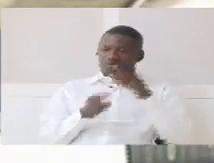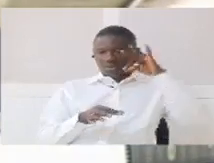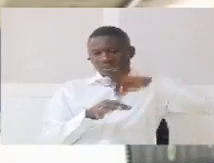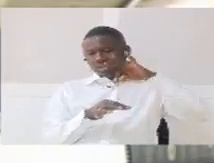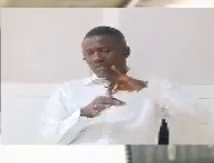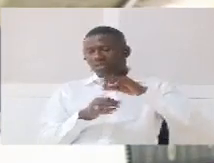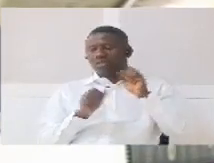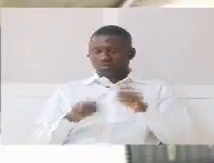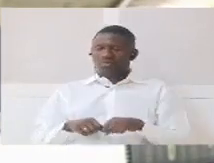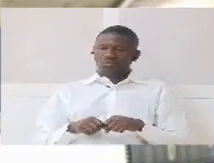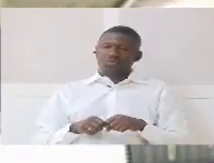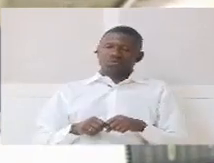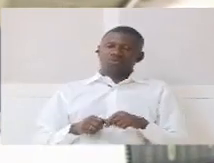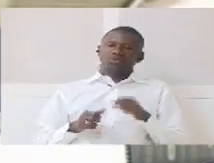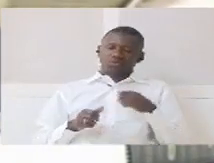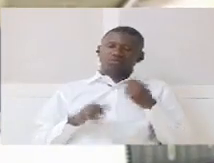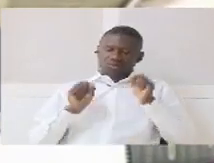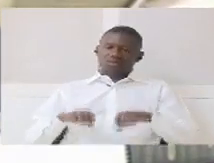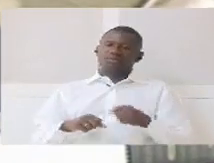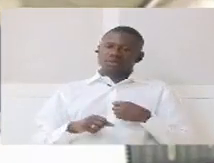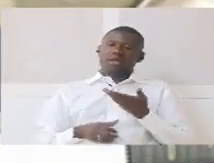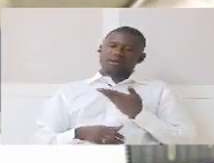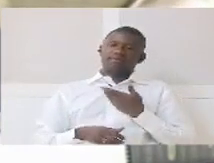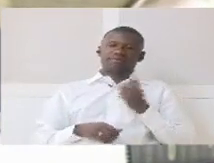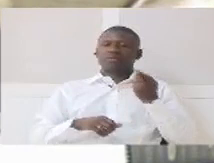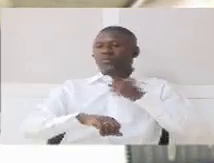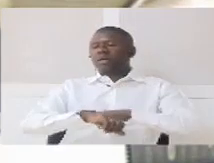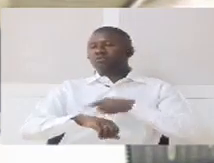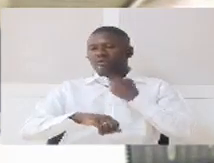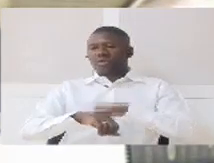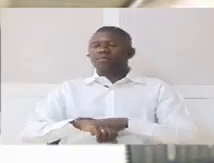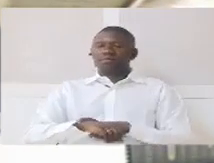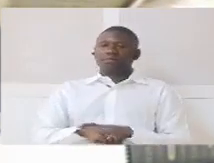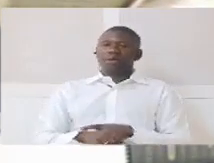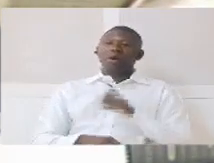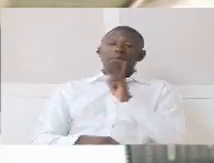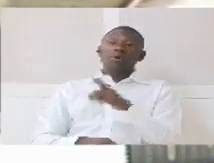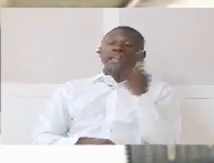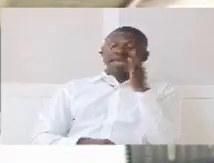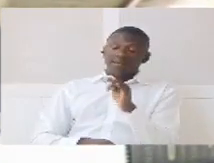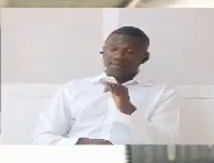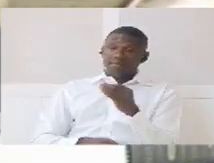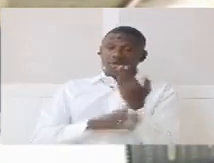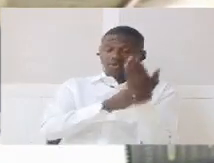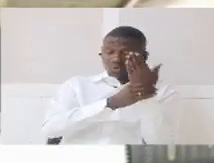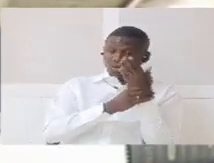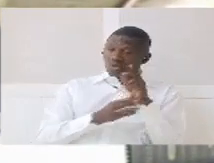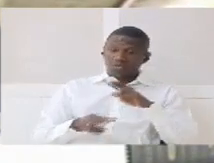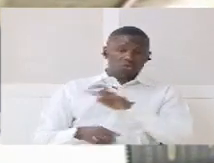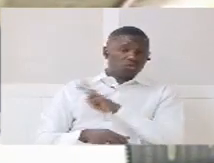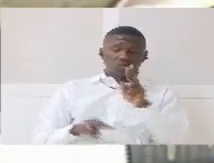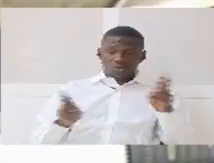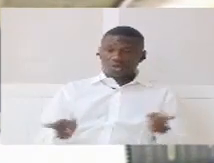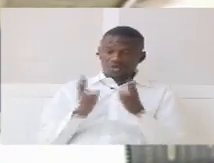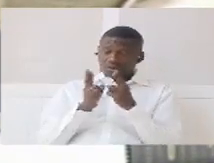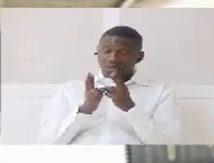time. Those things are available from time to time. Doctor might recommend. But if that was not recommended by a doctor,